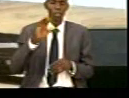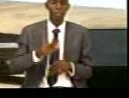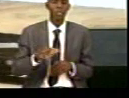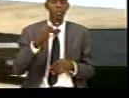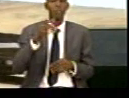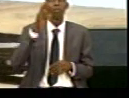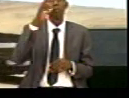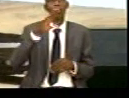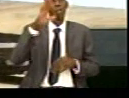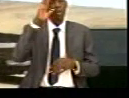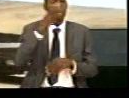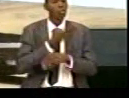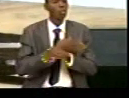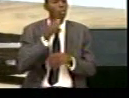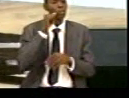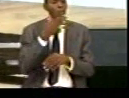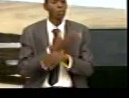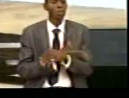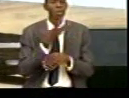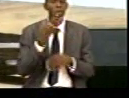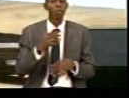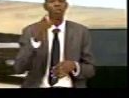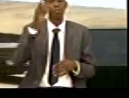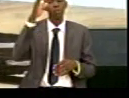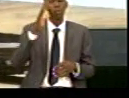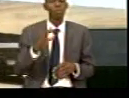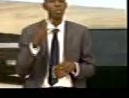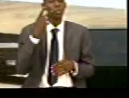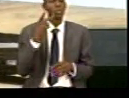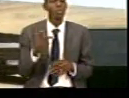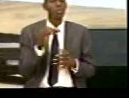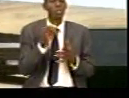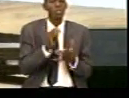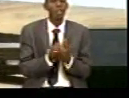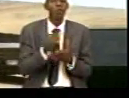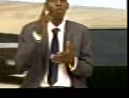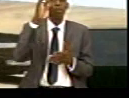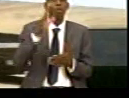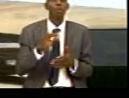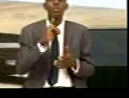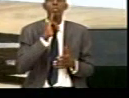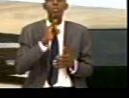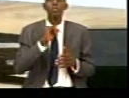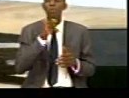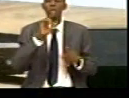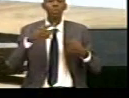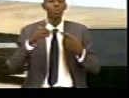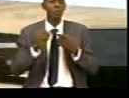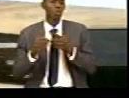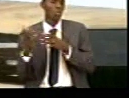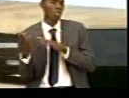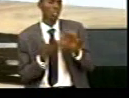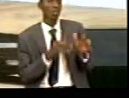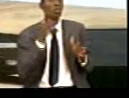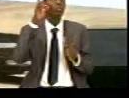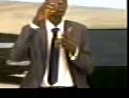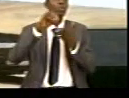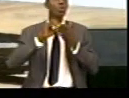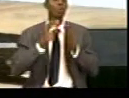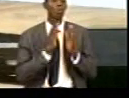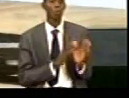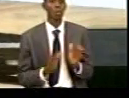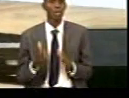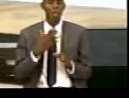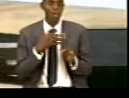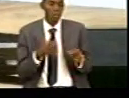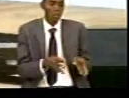a daughter of God. You think God is going to abandon his own timetable and delay the rapture